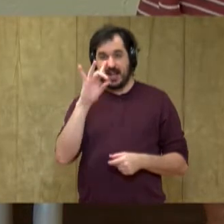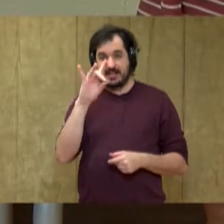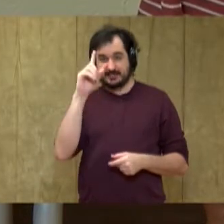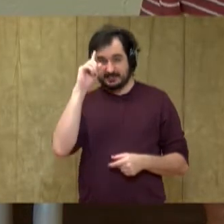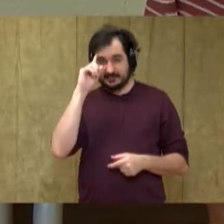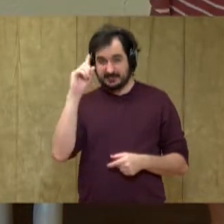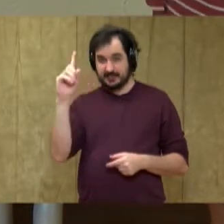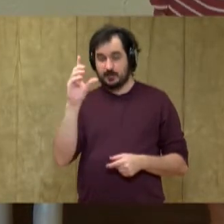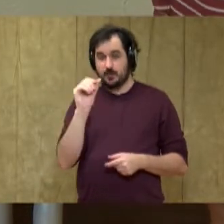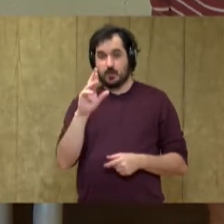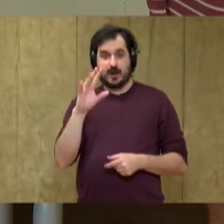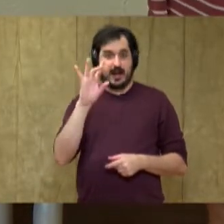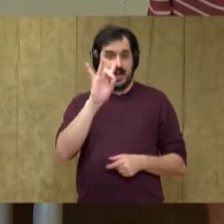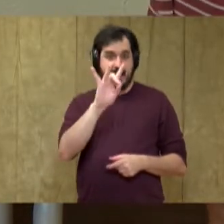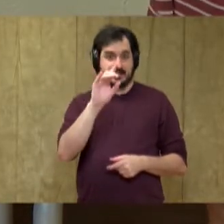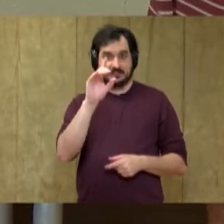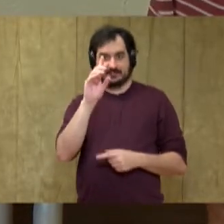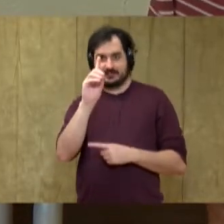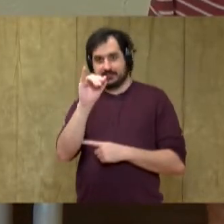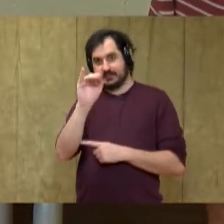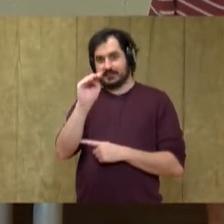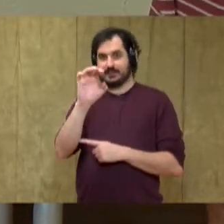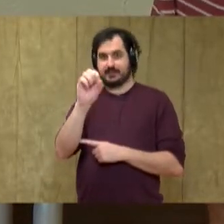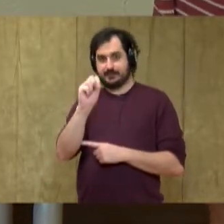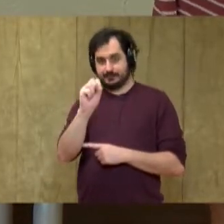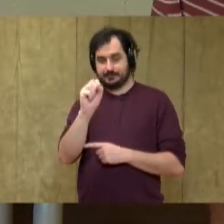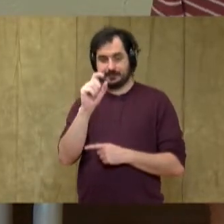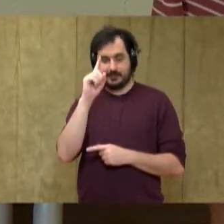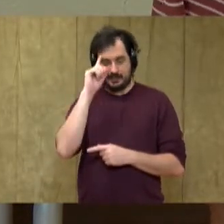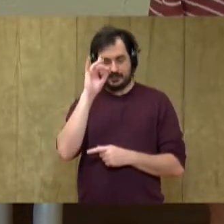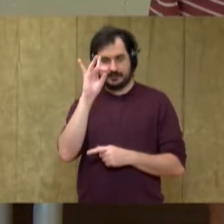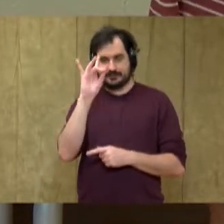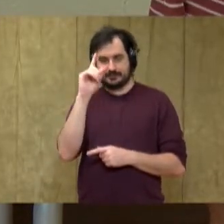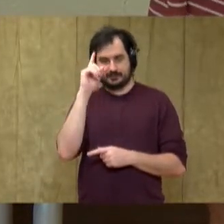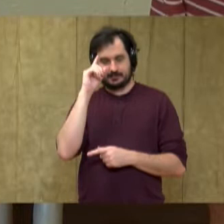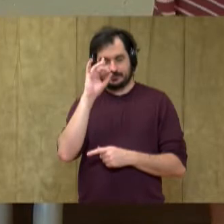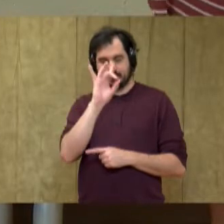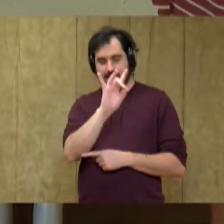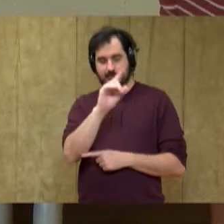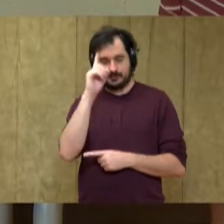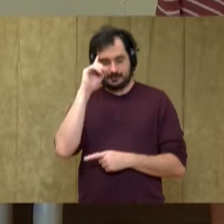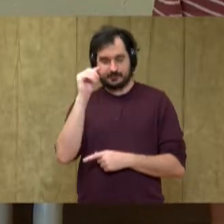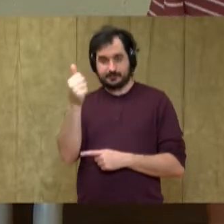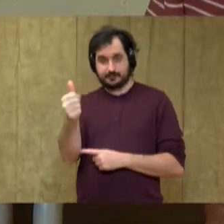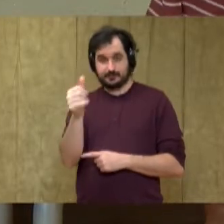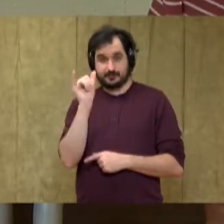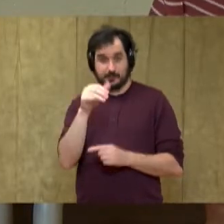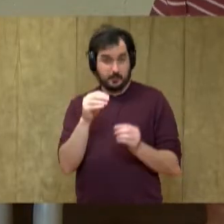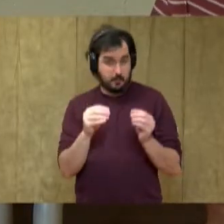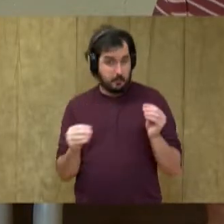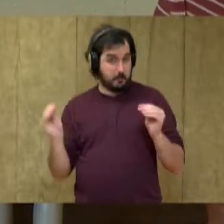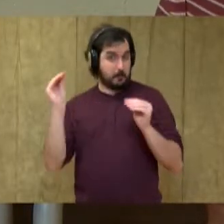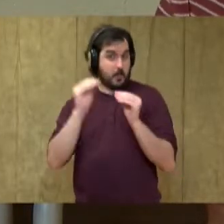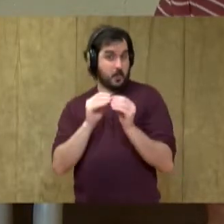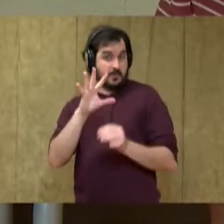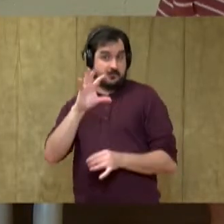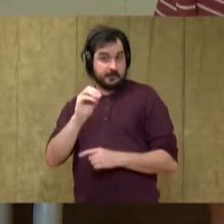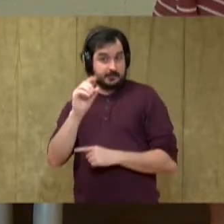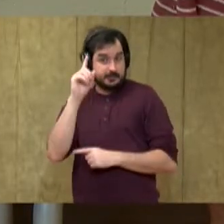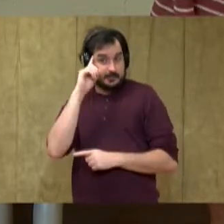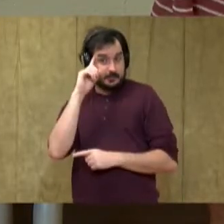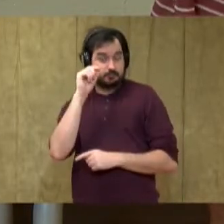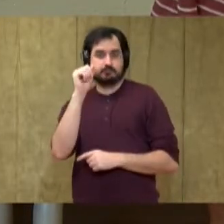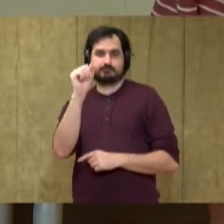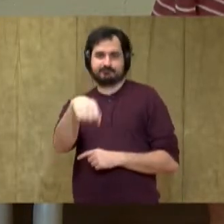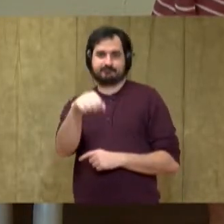dimes, is that more than 50 cents? I'm sorry, 80 cents. Is that more than 50 cents? Well, sure.